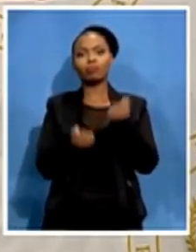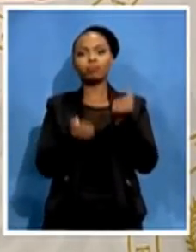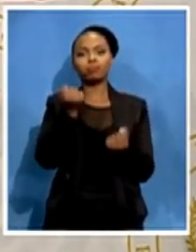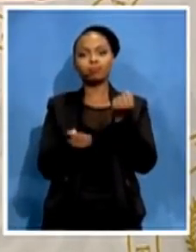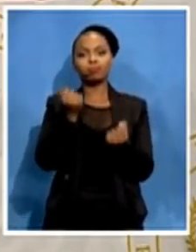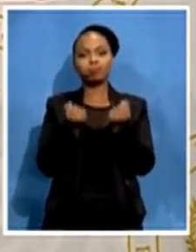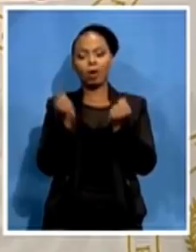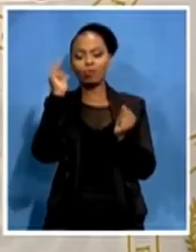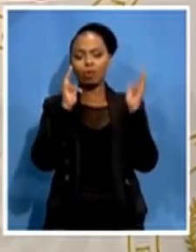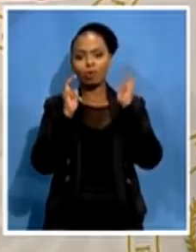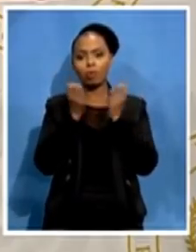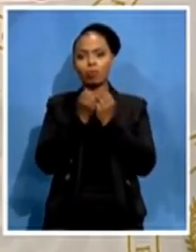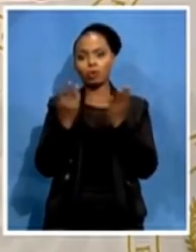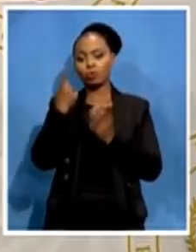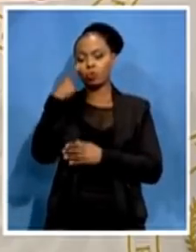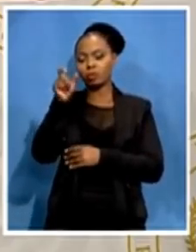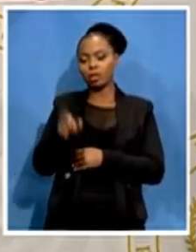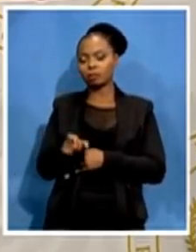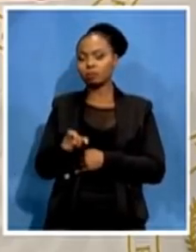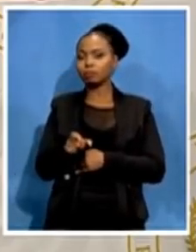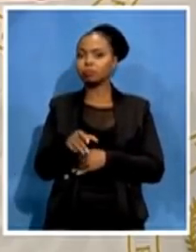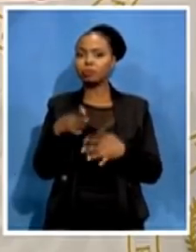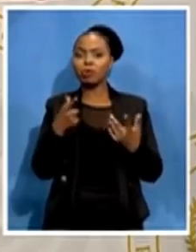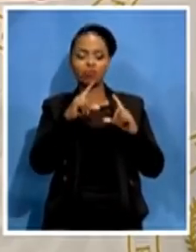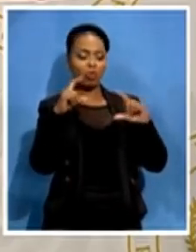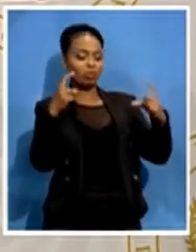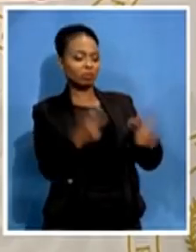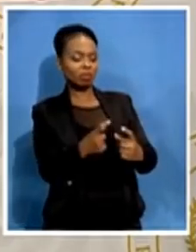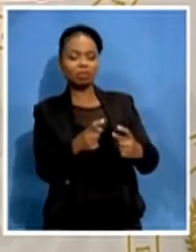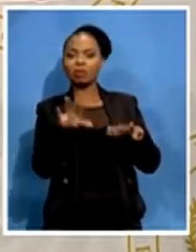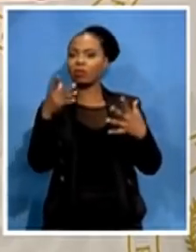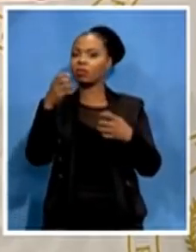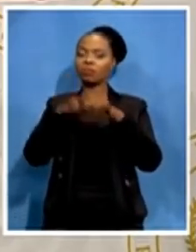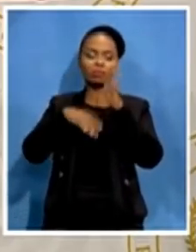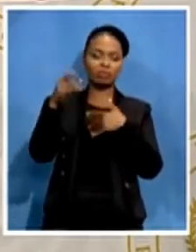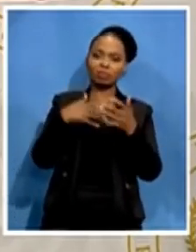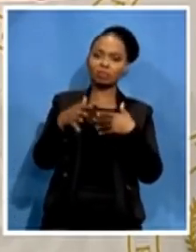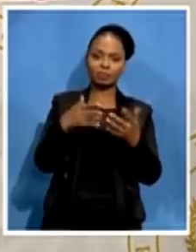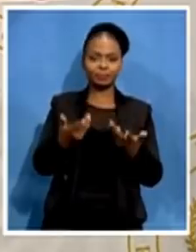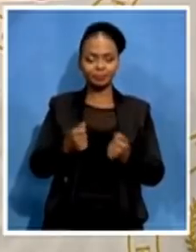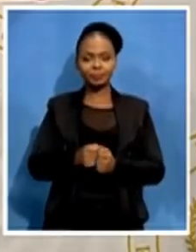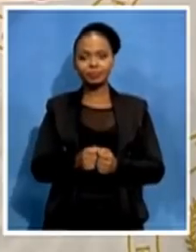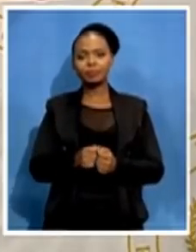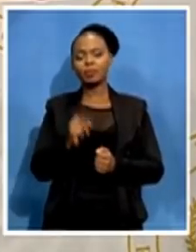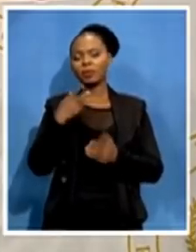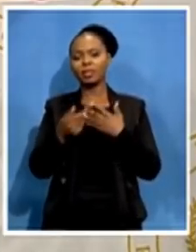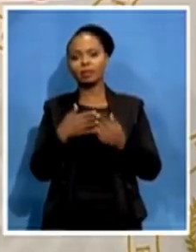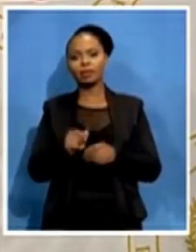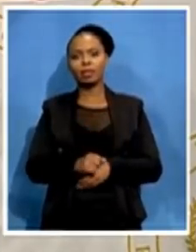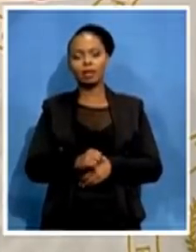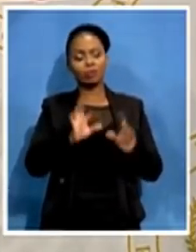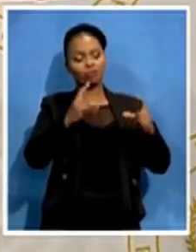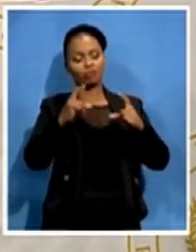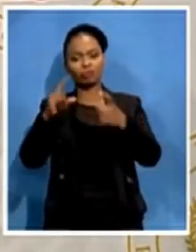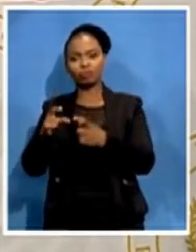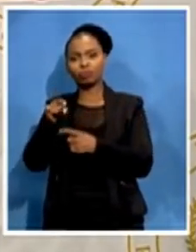for a commission or whatever, most of the witnesses who are abroad, instead of paying as much money